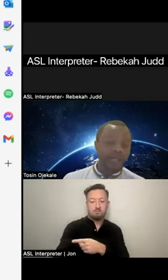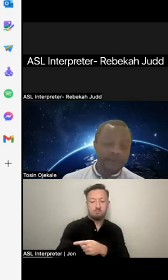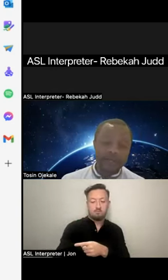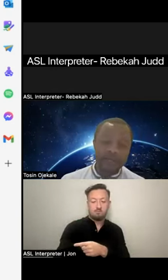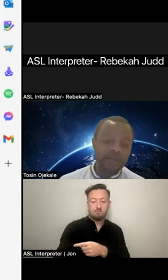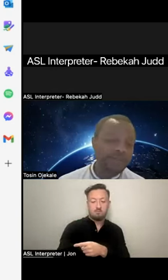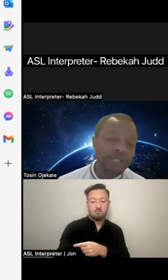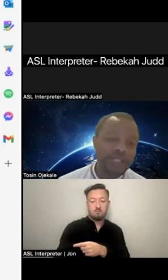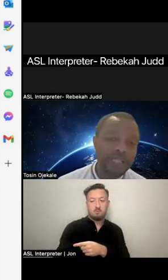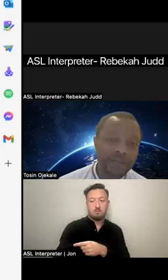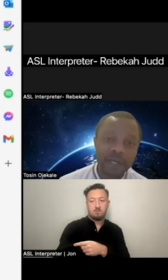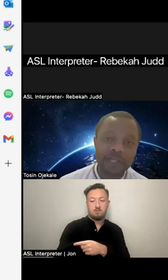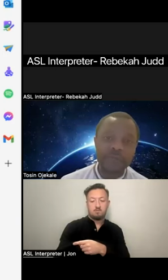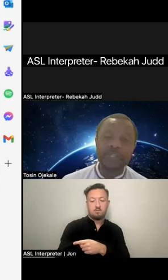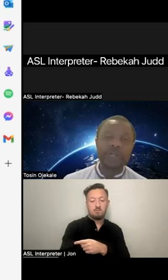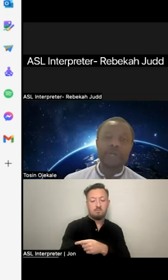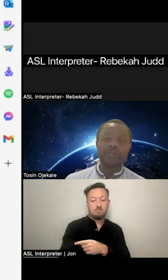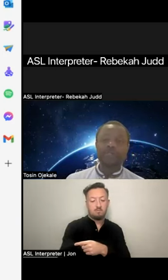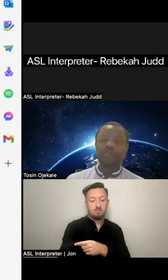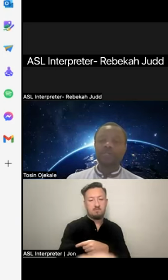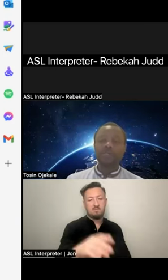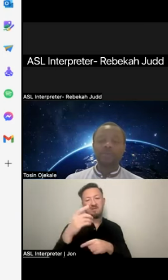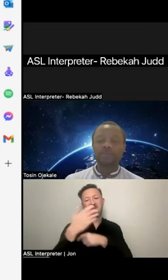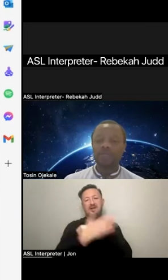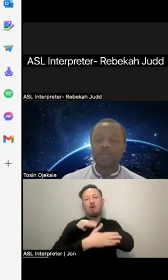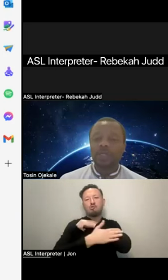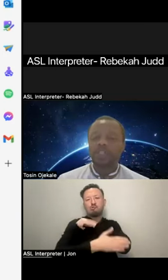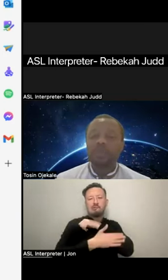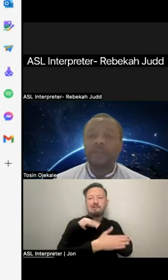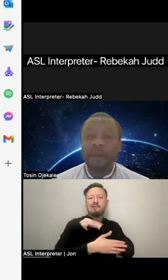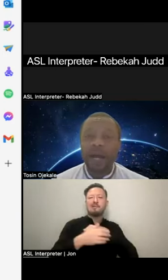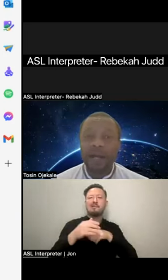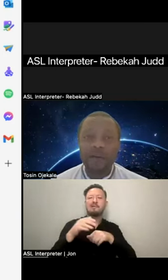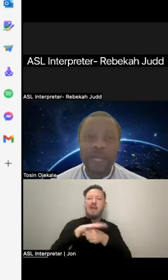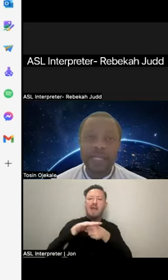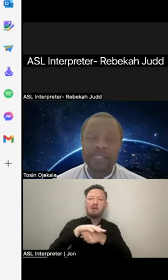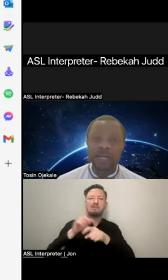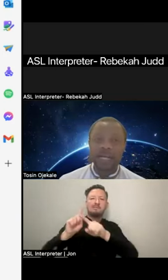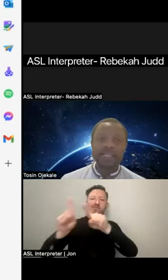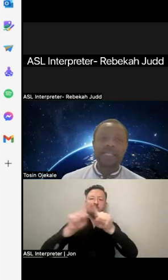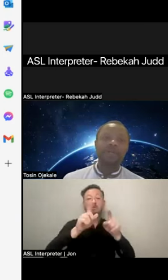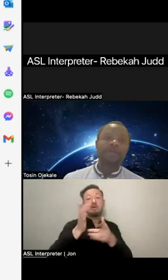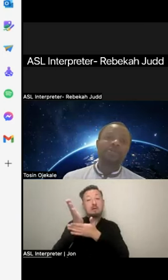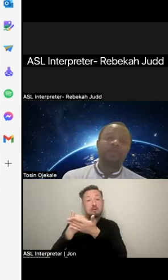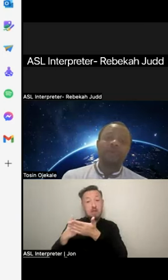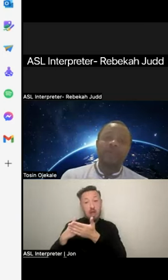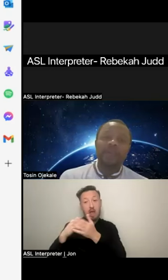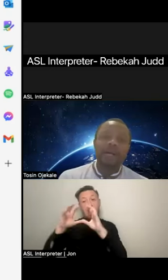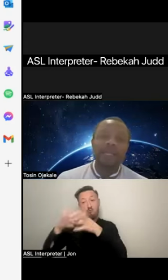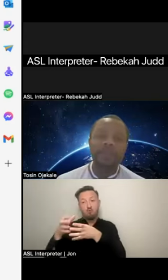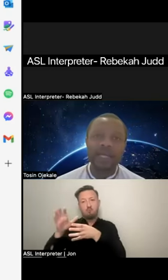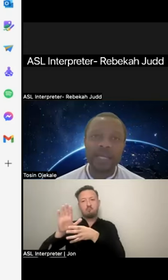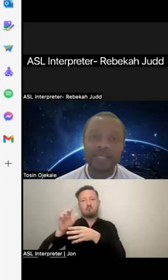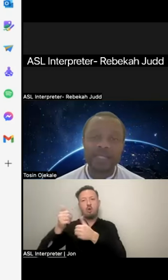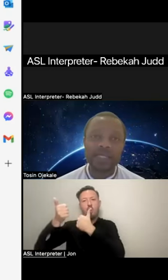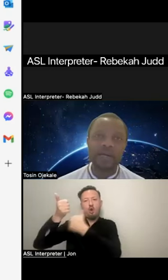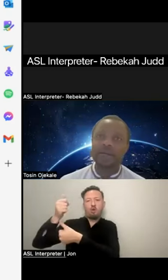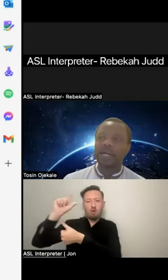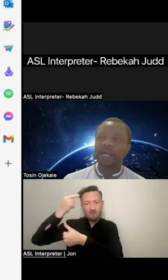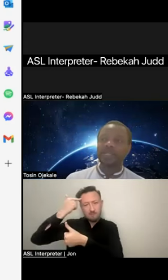in different countries, in different regions. So some of them are government organizations, some of them are